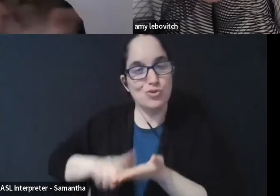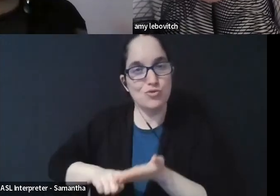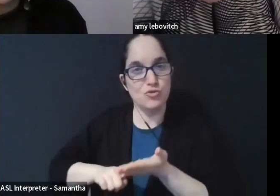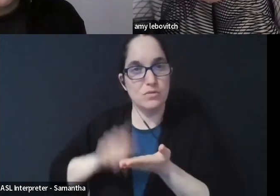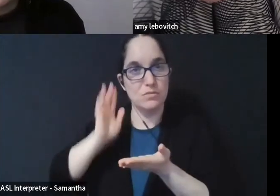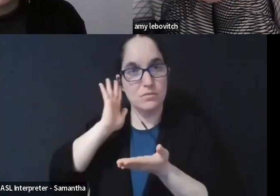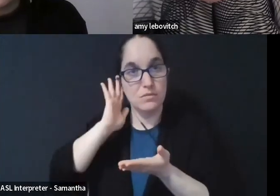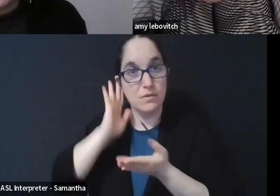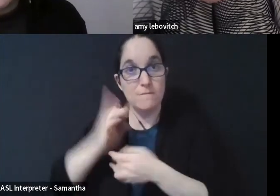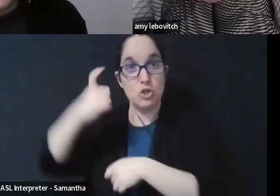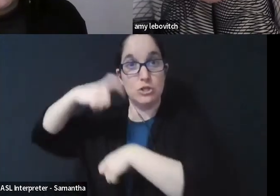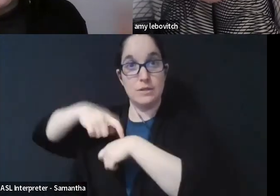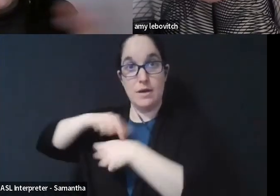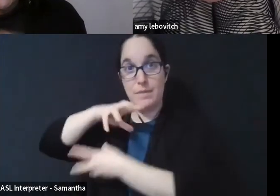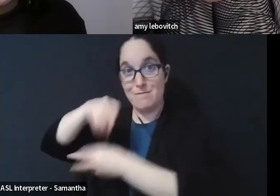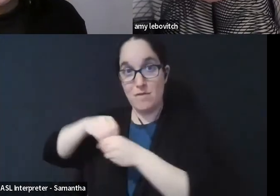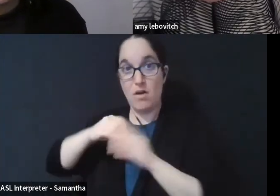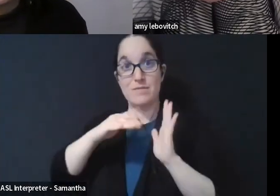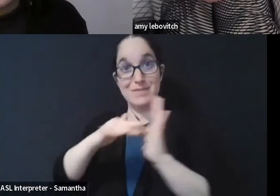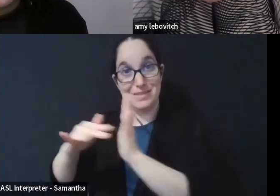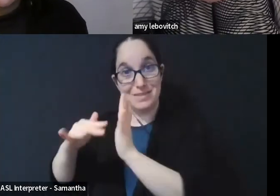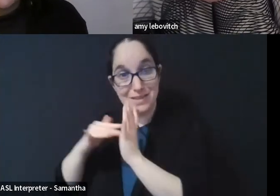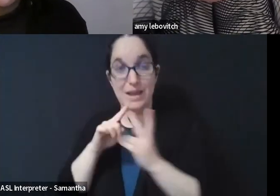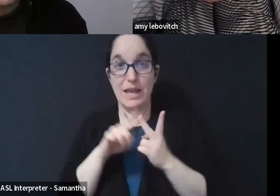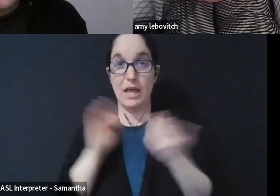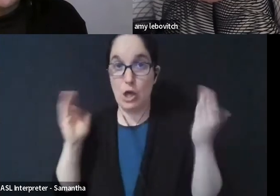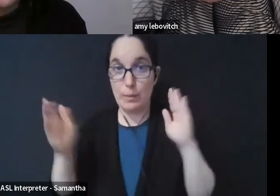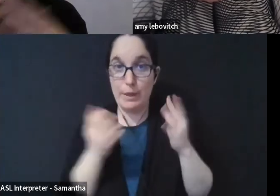like for you the first time you were involved in a study? And in what ways